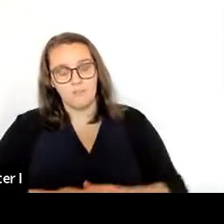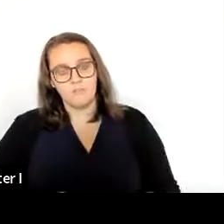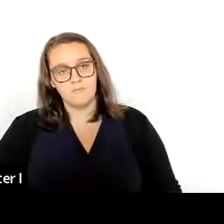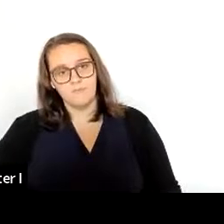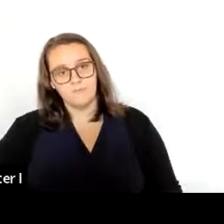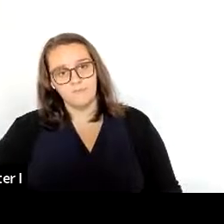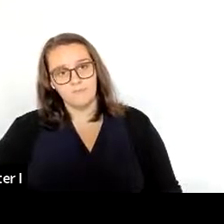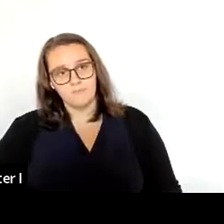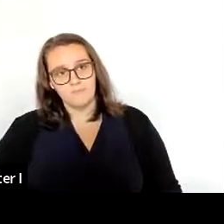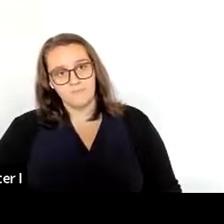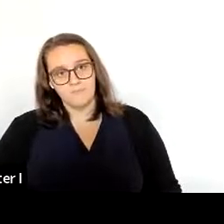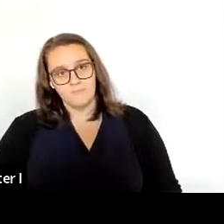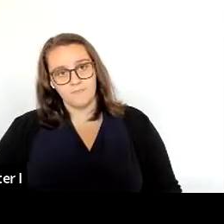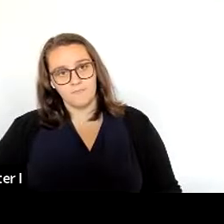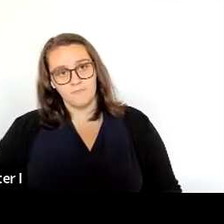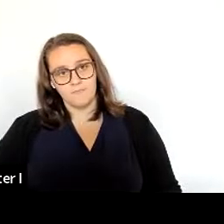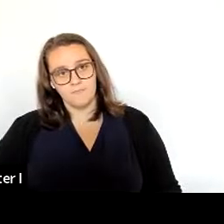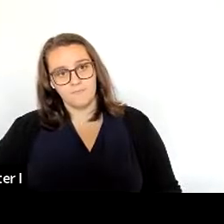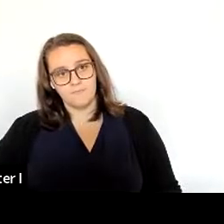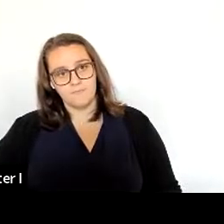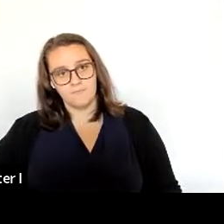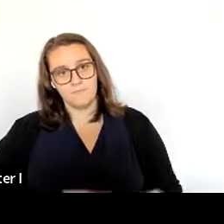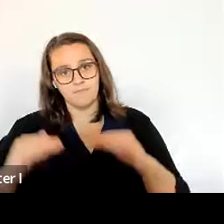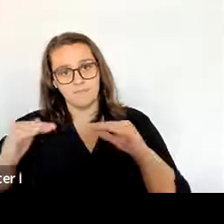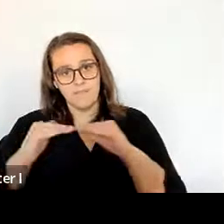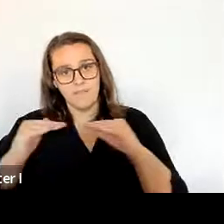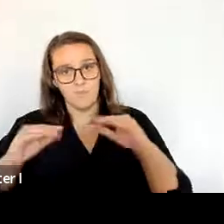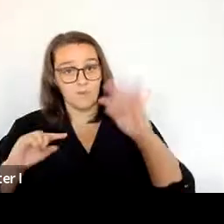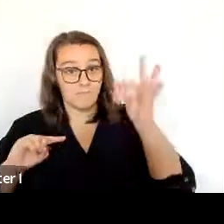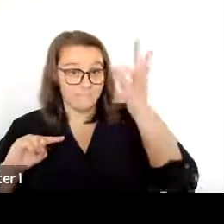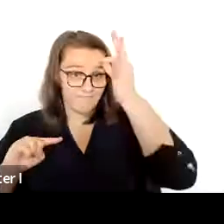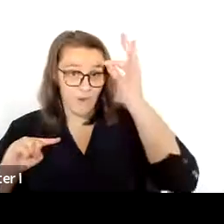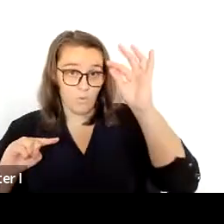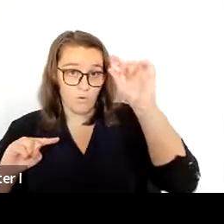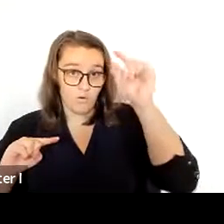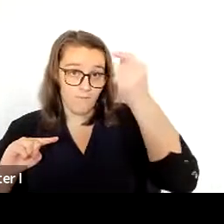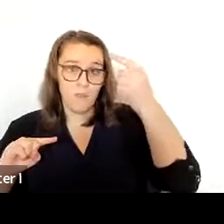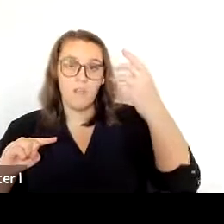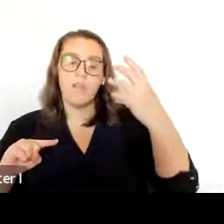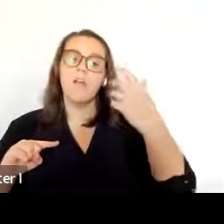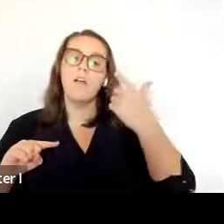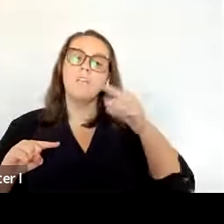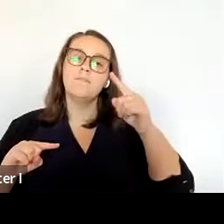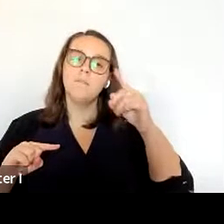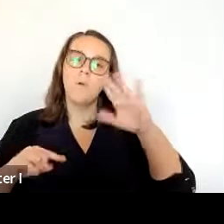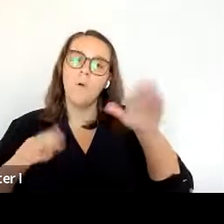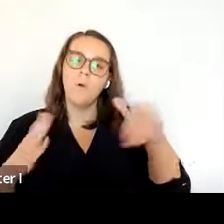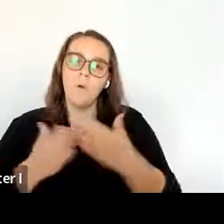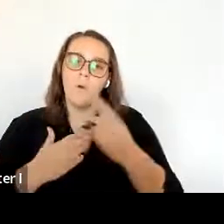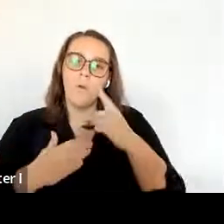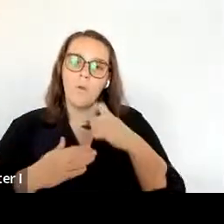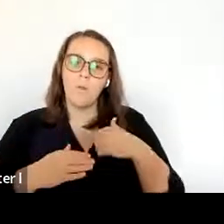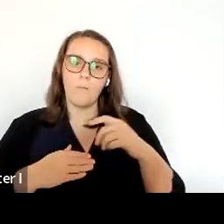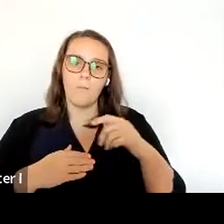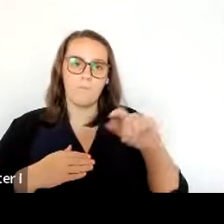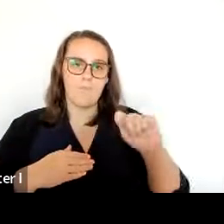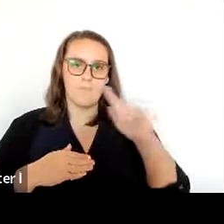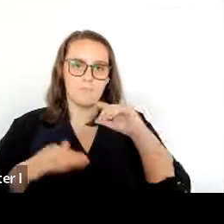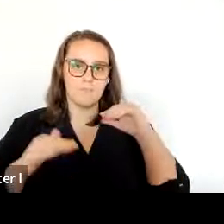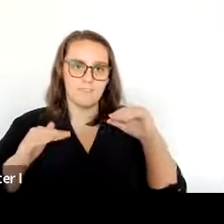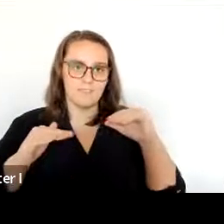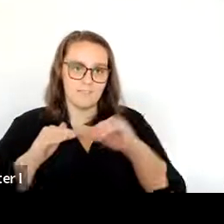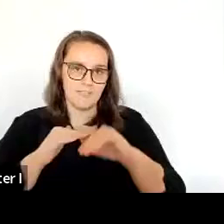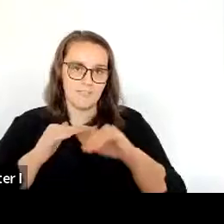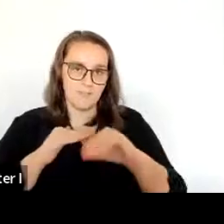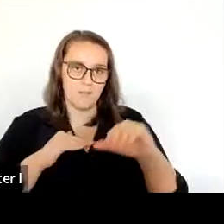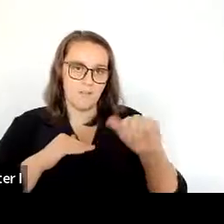This also puts the district on even footing with the federal government, as the Bathrooms Accessible in Every Situation Act, approved by